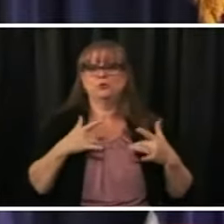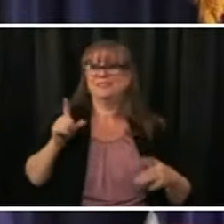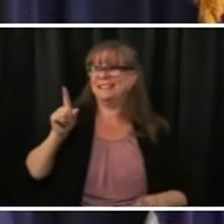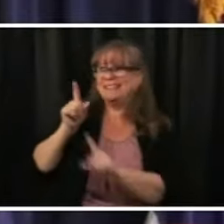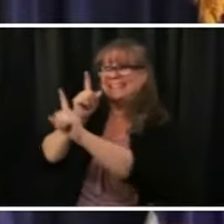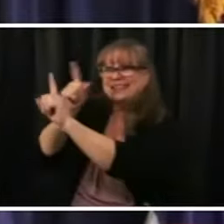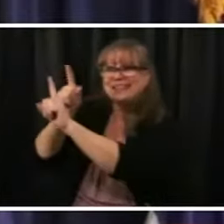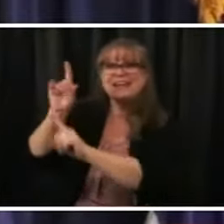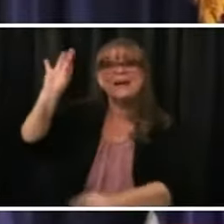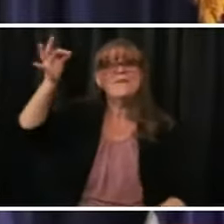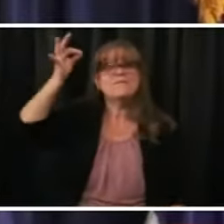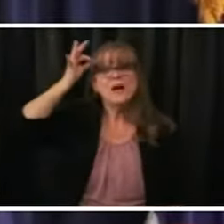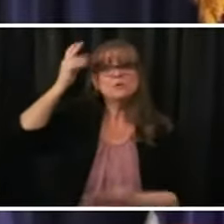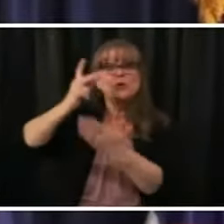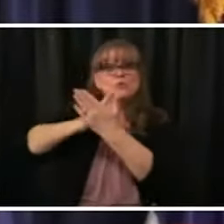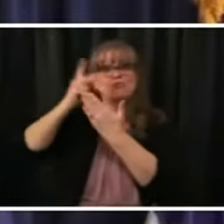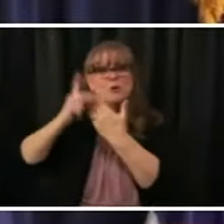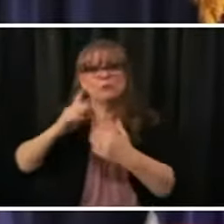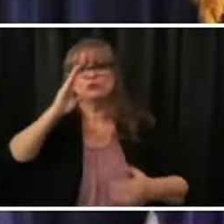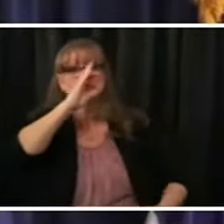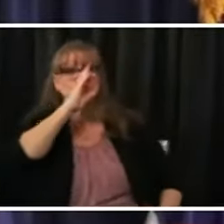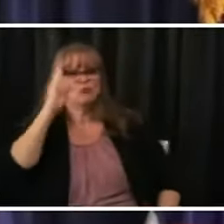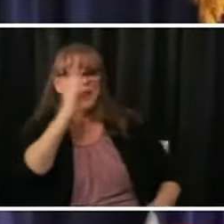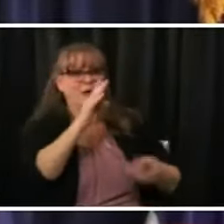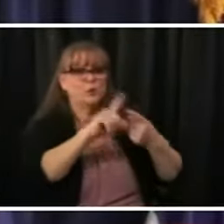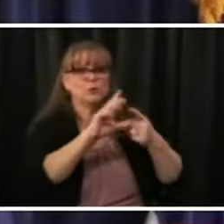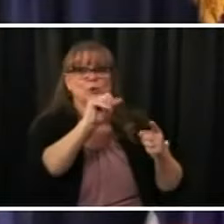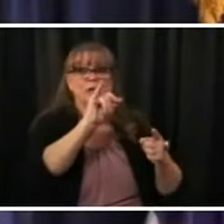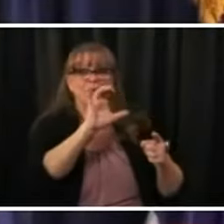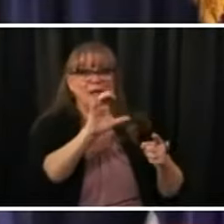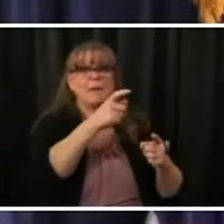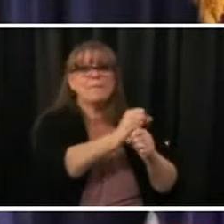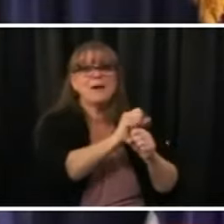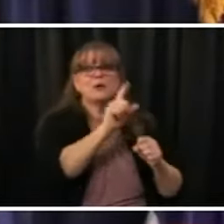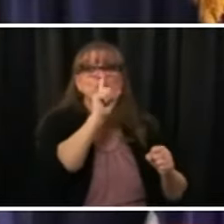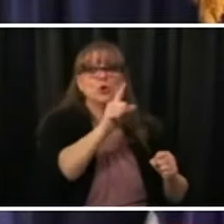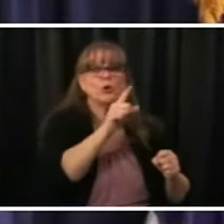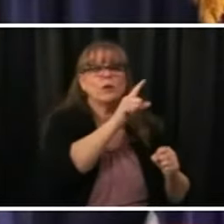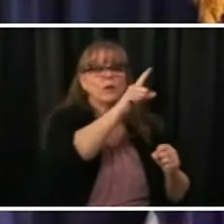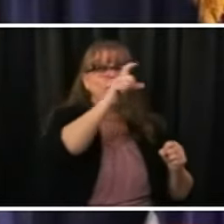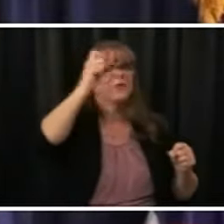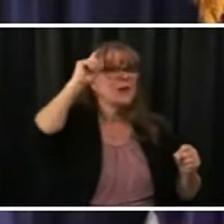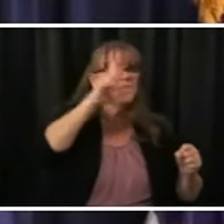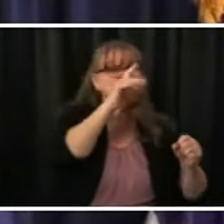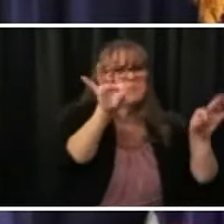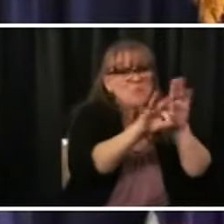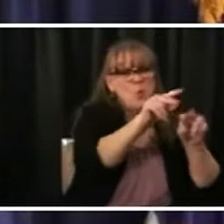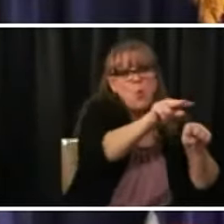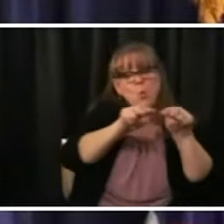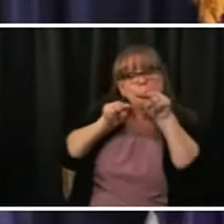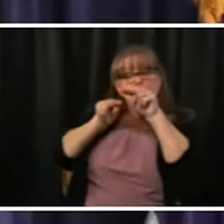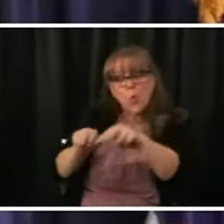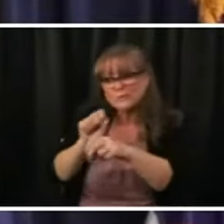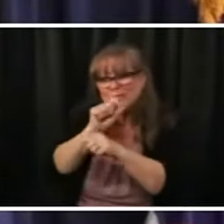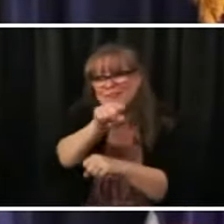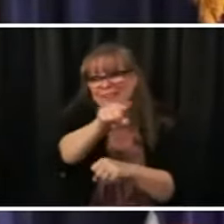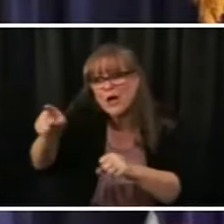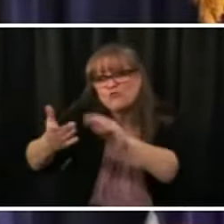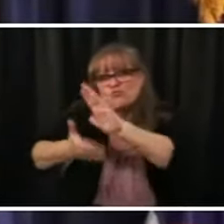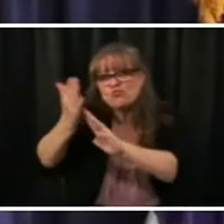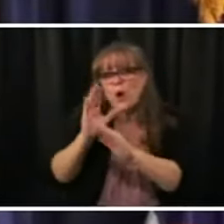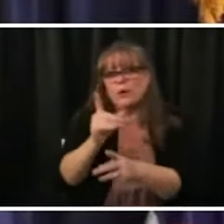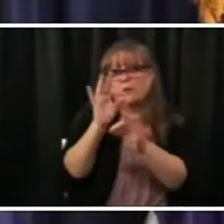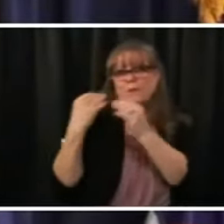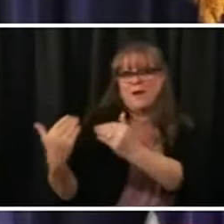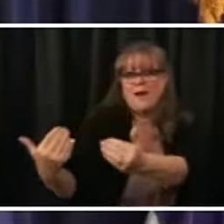pharmacies or community health clinics is also subject to accountability to me as governor of Colorado, to other governors, to make sure it doesn't